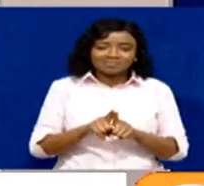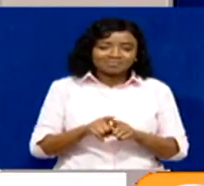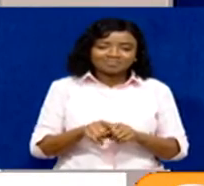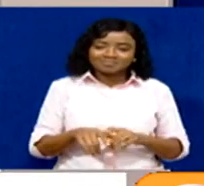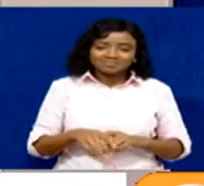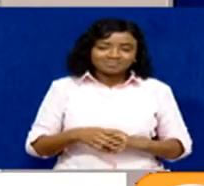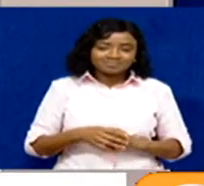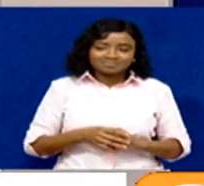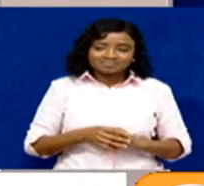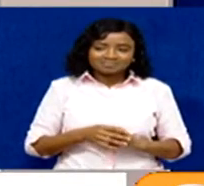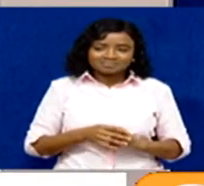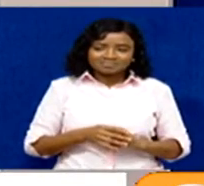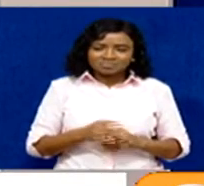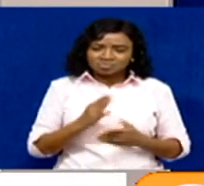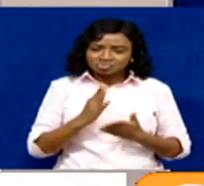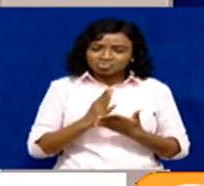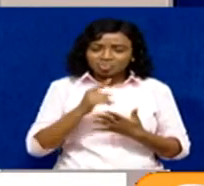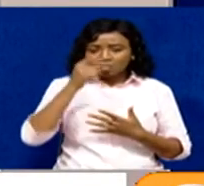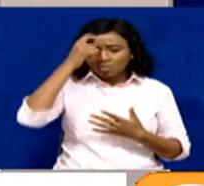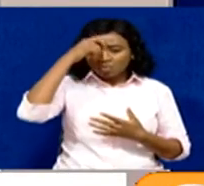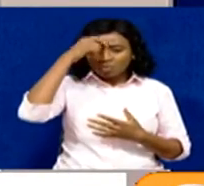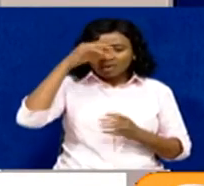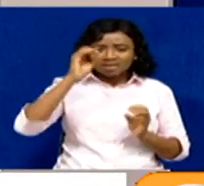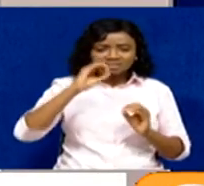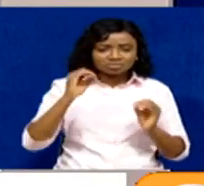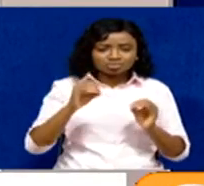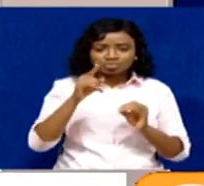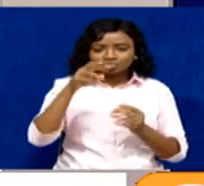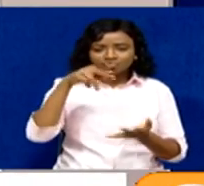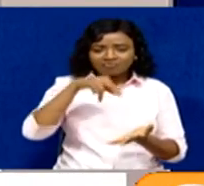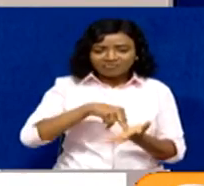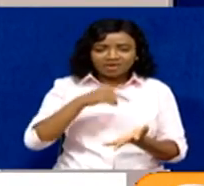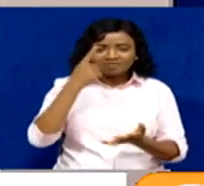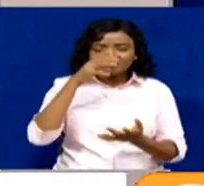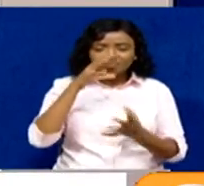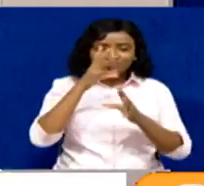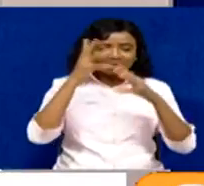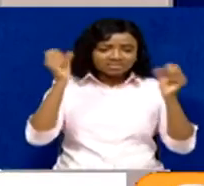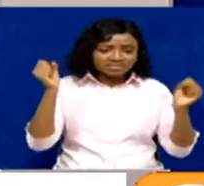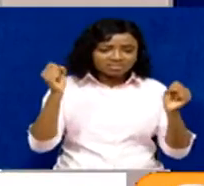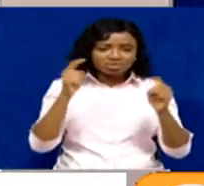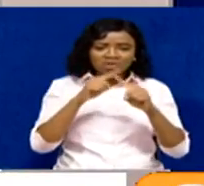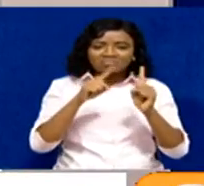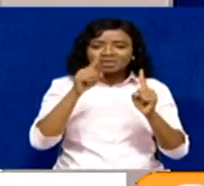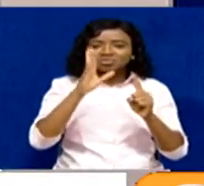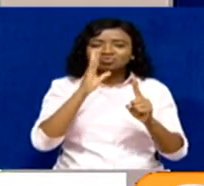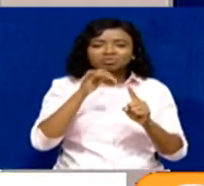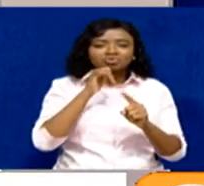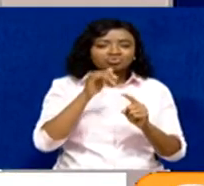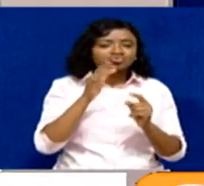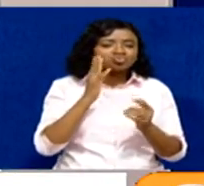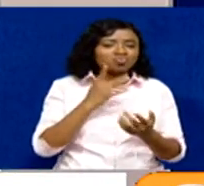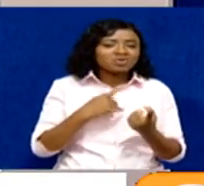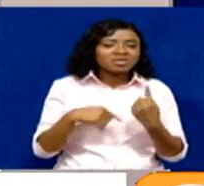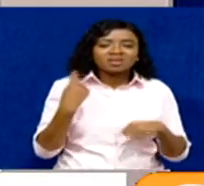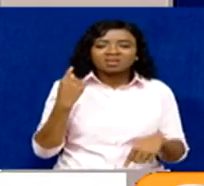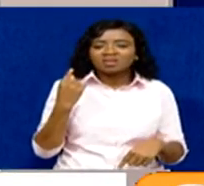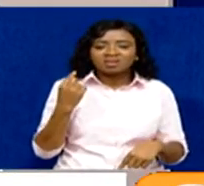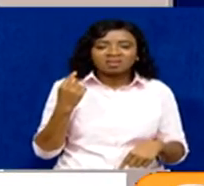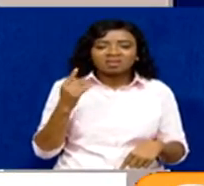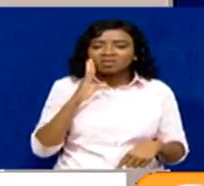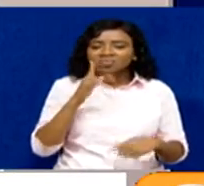not perhaps a good thing to stand when you know you may not necessarily win, but what you want is